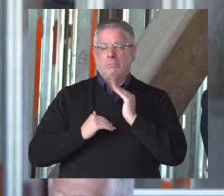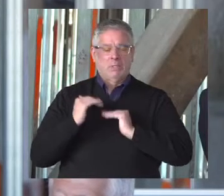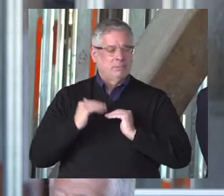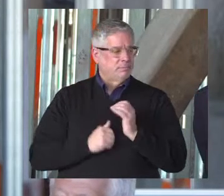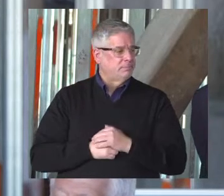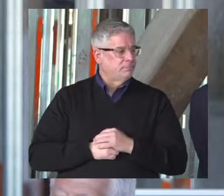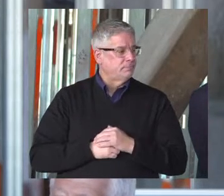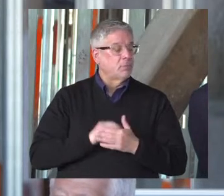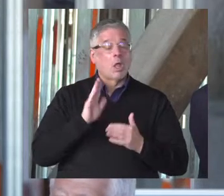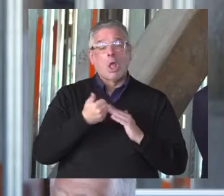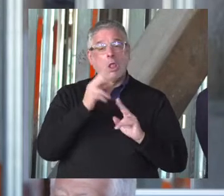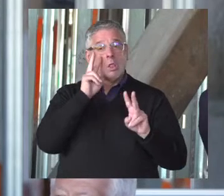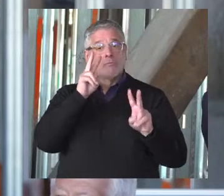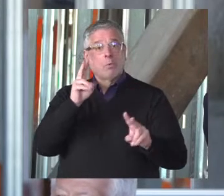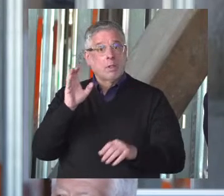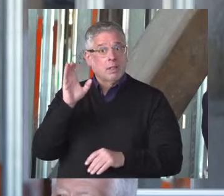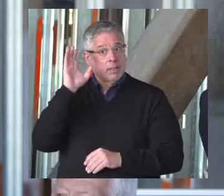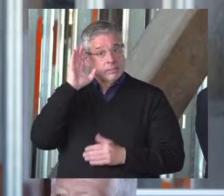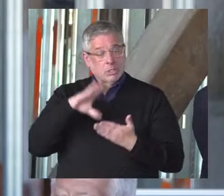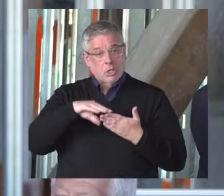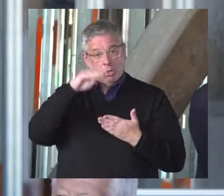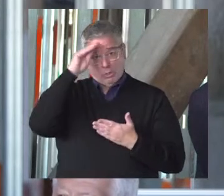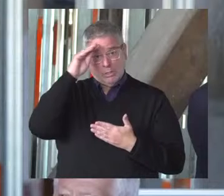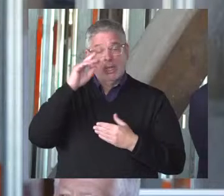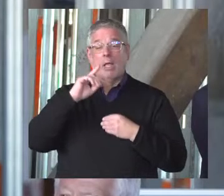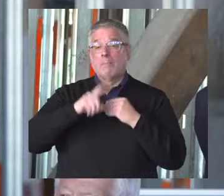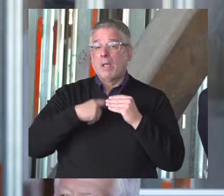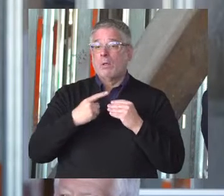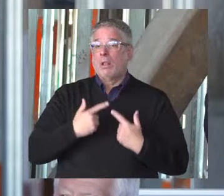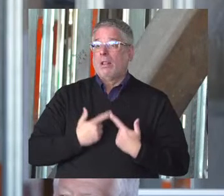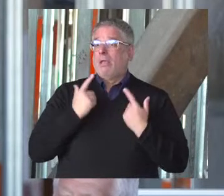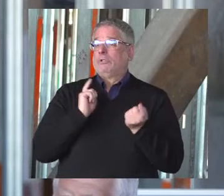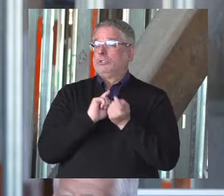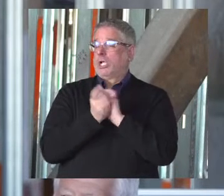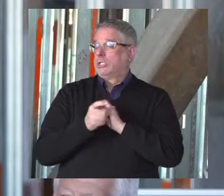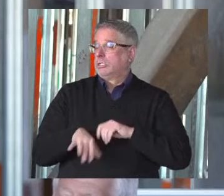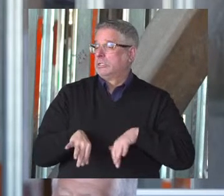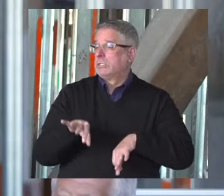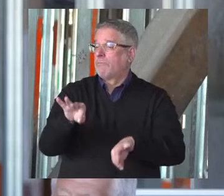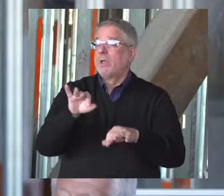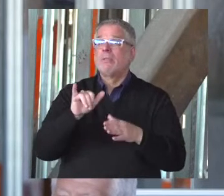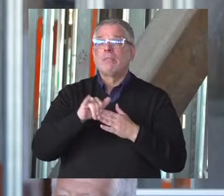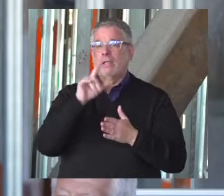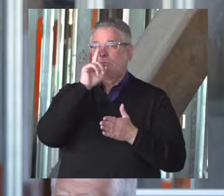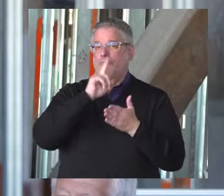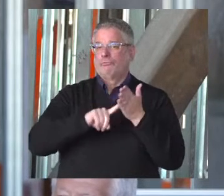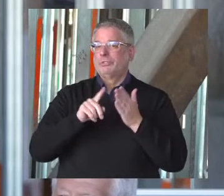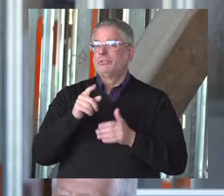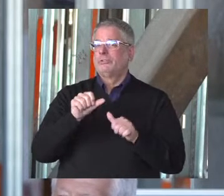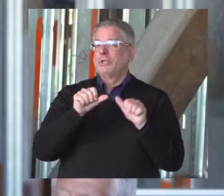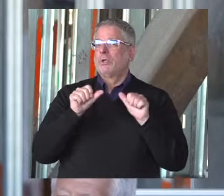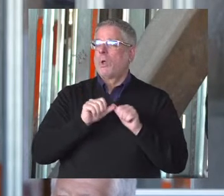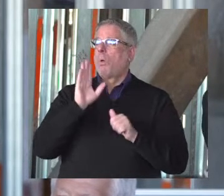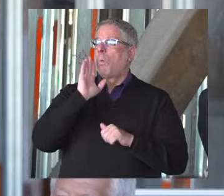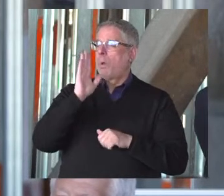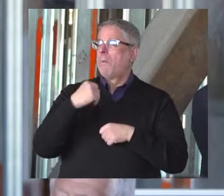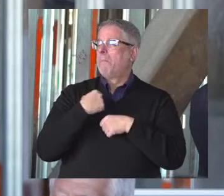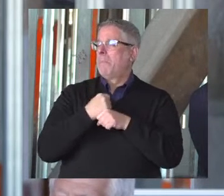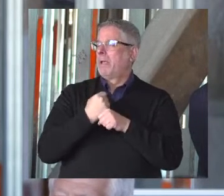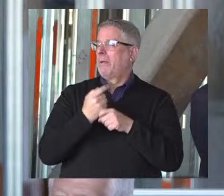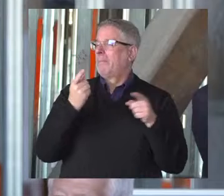We also all look forward to listening and learning and hearing about the life-changing discoveries that the Research Park will make possible in the years to